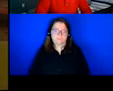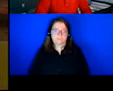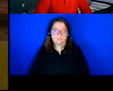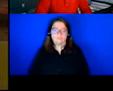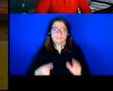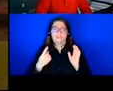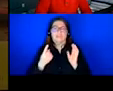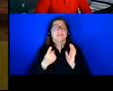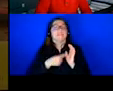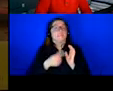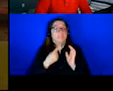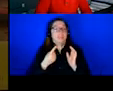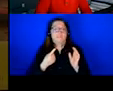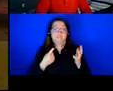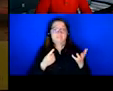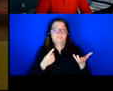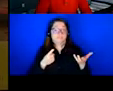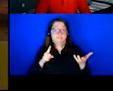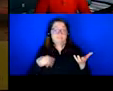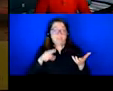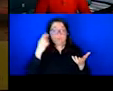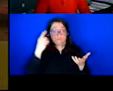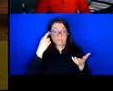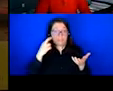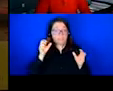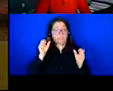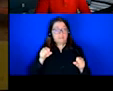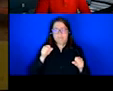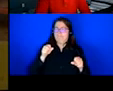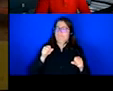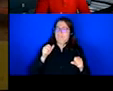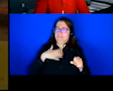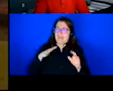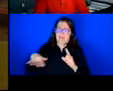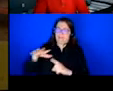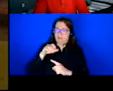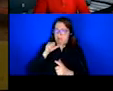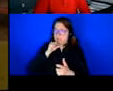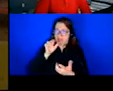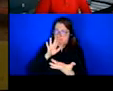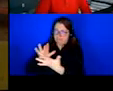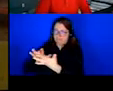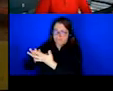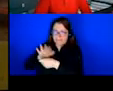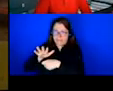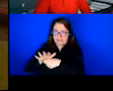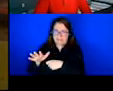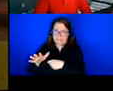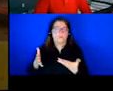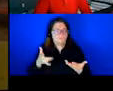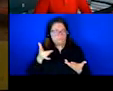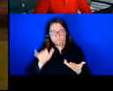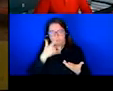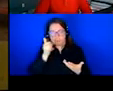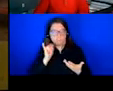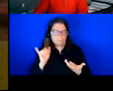I'm not utilizing as much people in my network as I could be. So what does that look like, and kind of building on that too, specifically for the resources